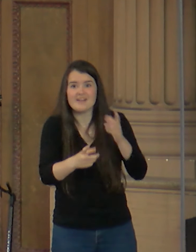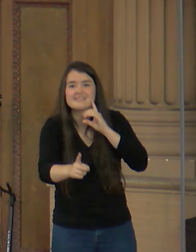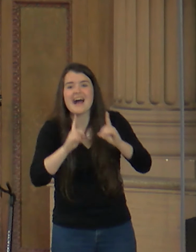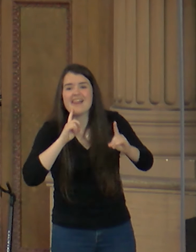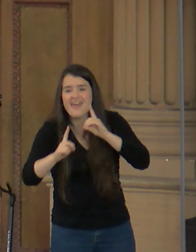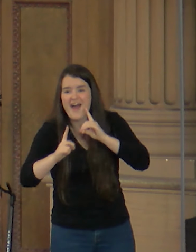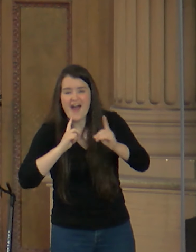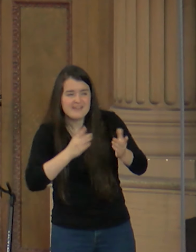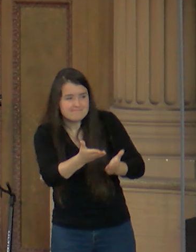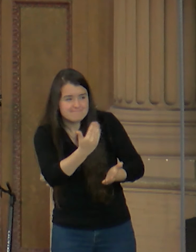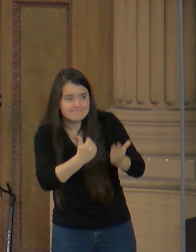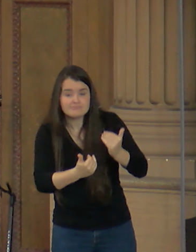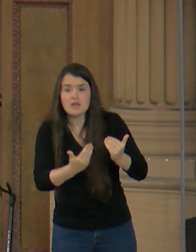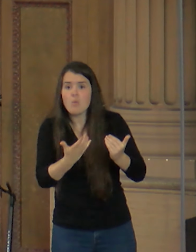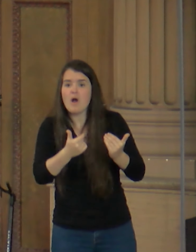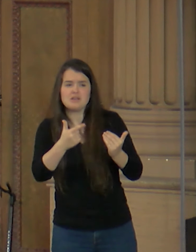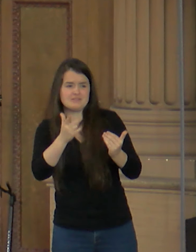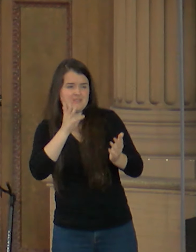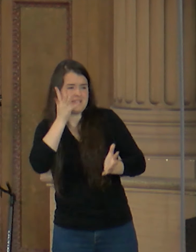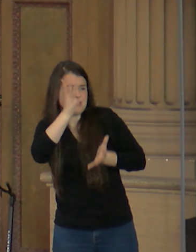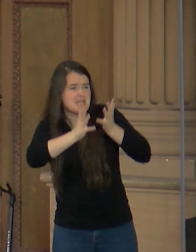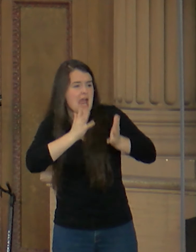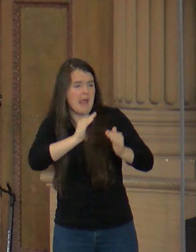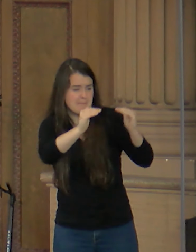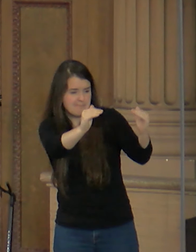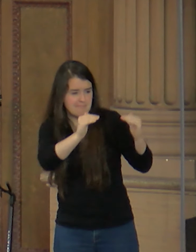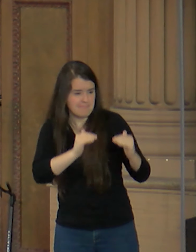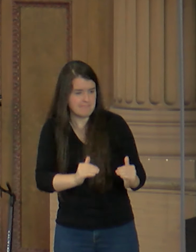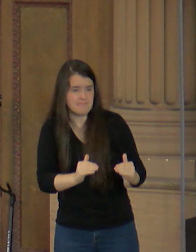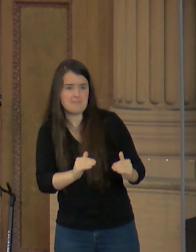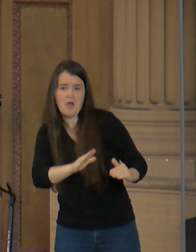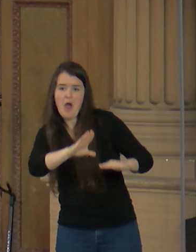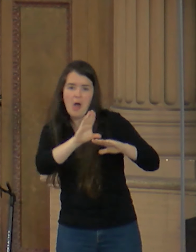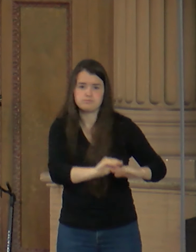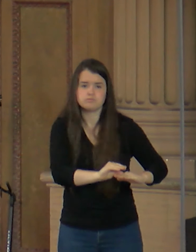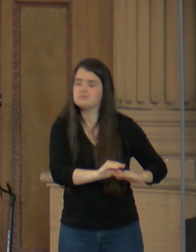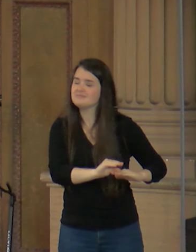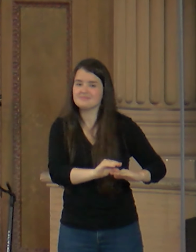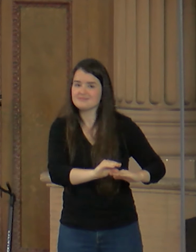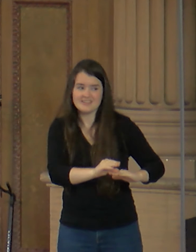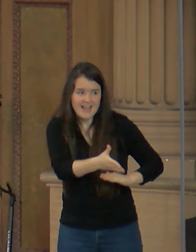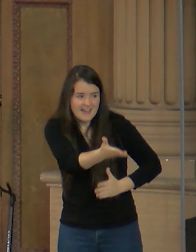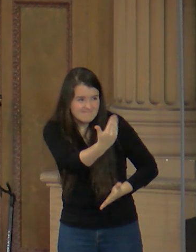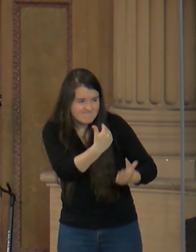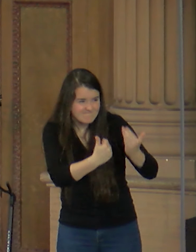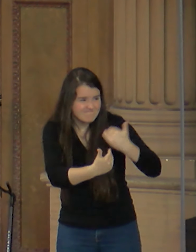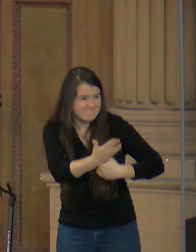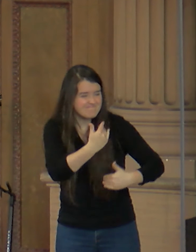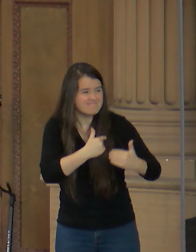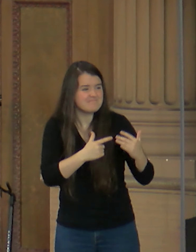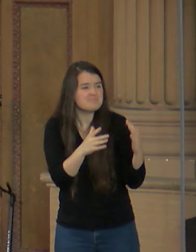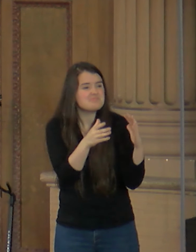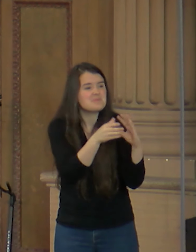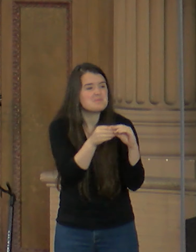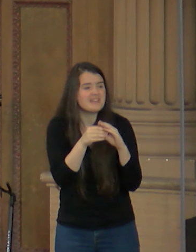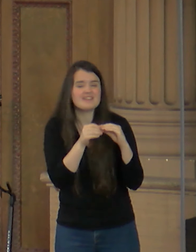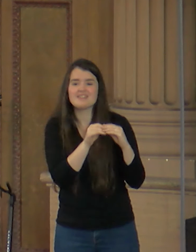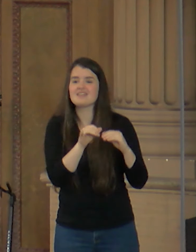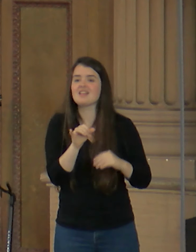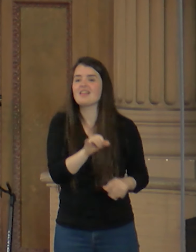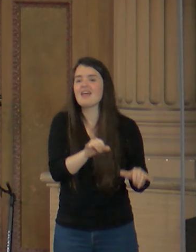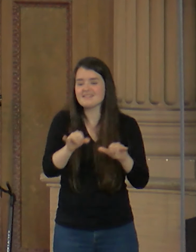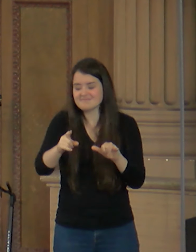He's not out to own Job. He's inviting Job in, and he's speaking to him like his friend spoke to him. And